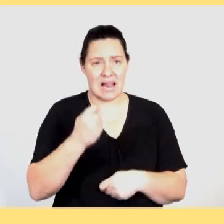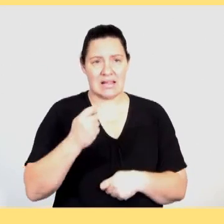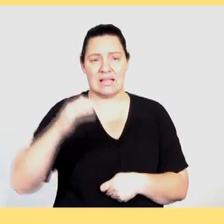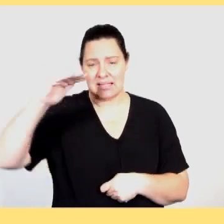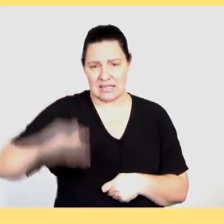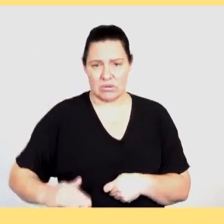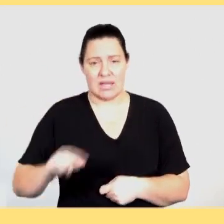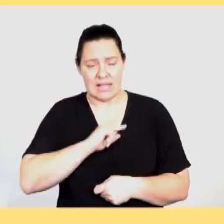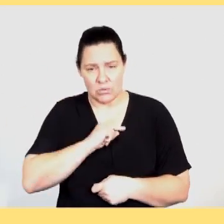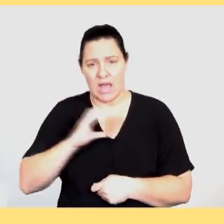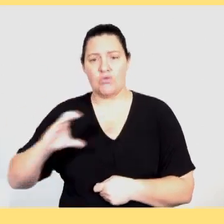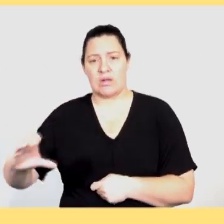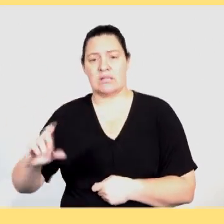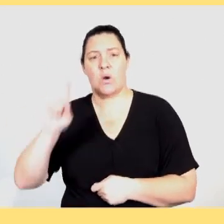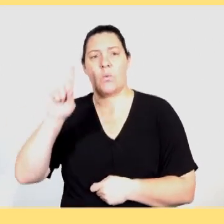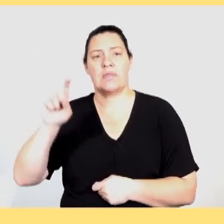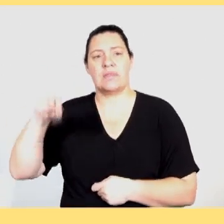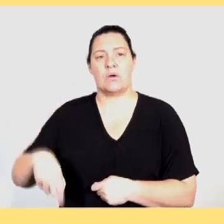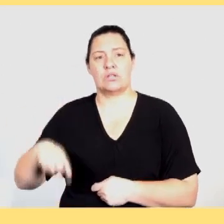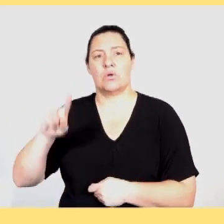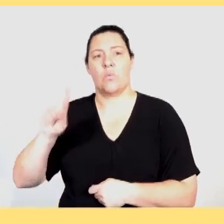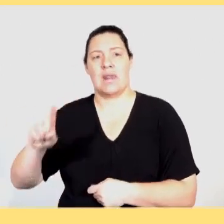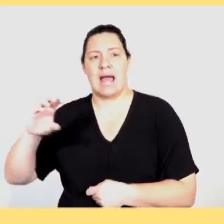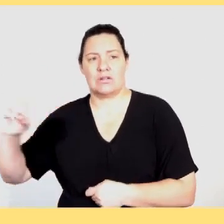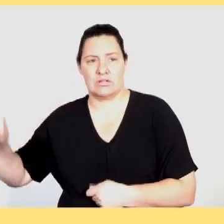sales. Hence, you see on the credit side,